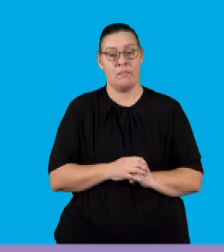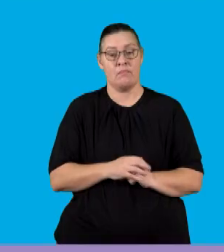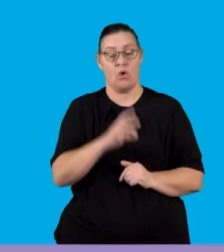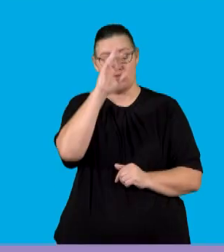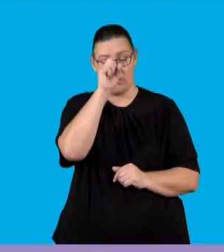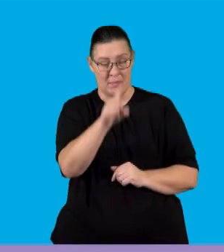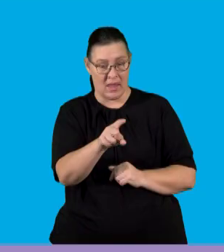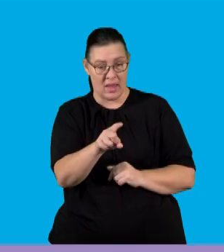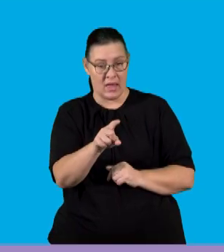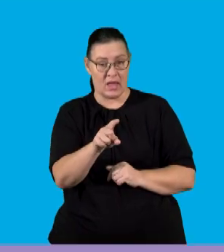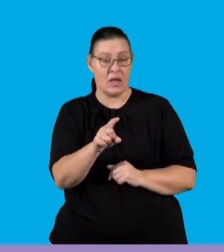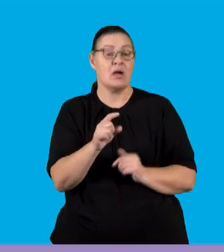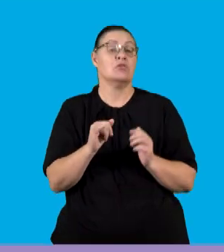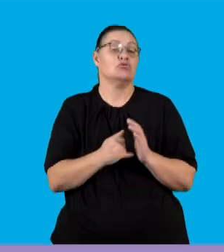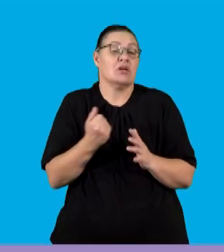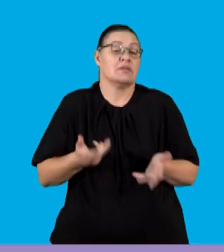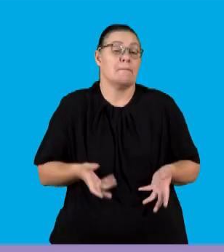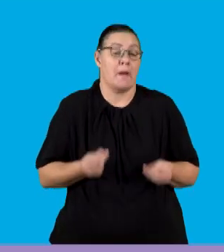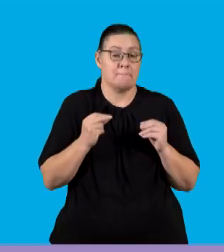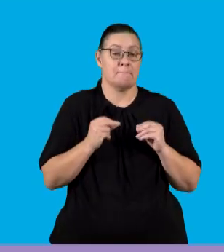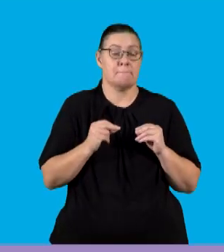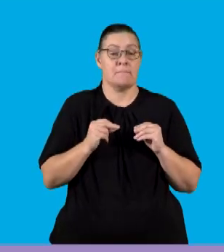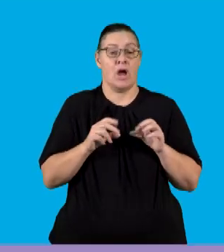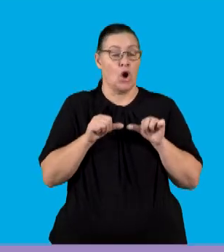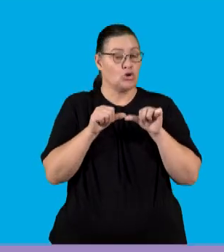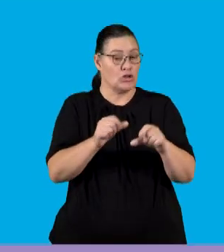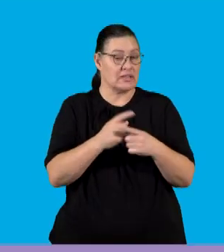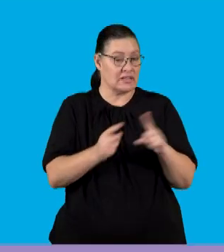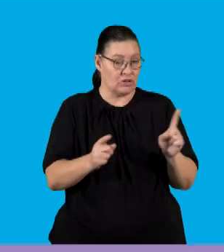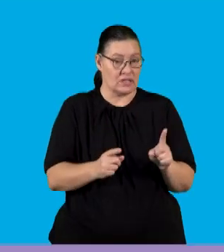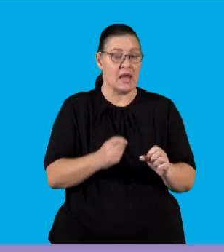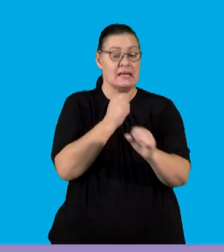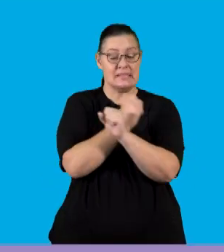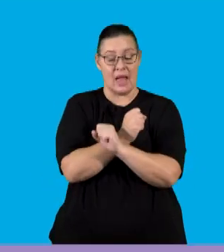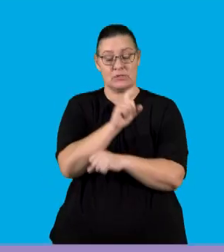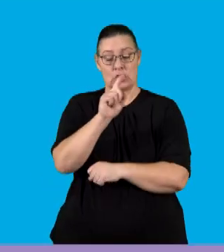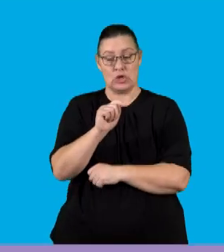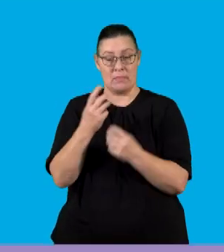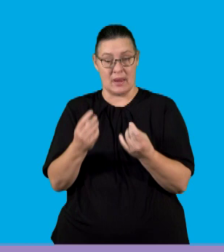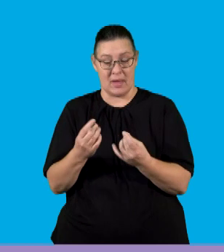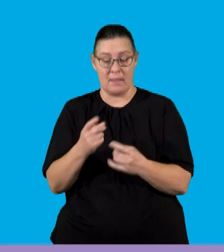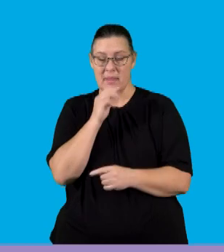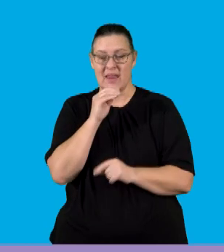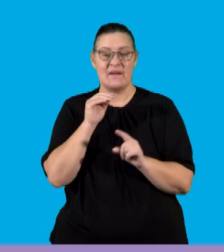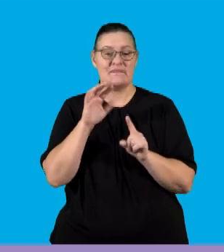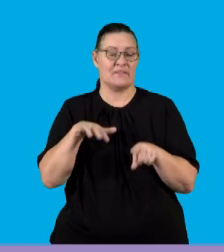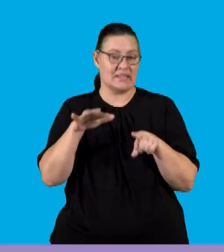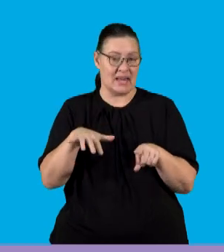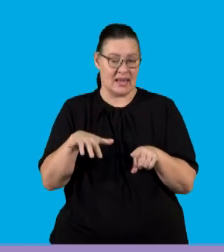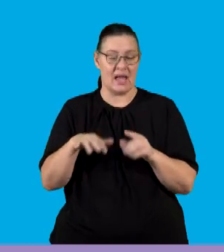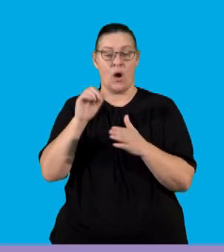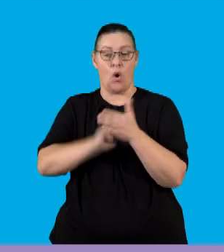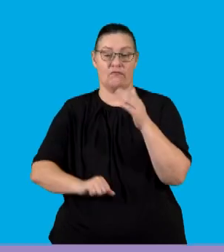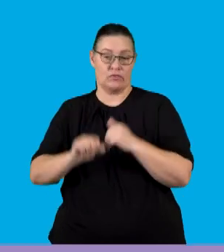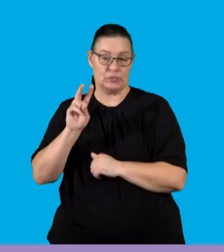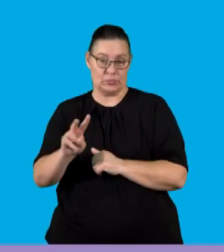term? So remember, we are just going to take the constant difference multiplied by the term number, and in this case it is 15, and then